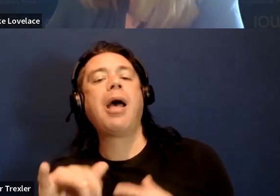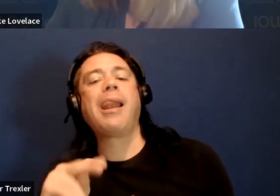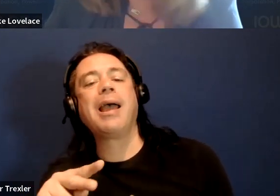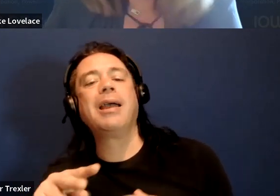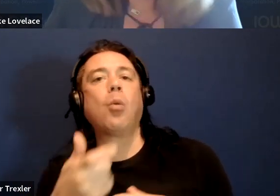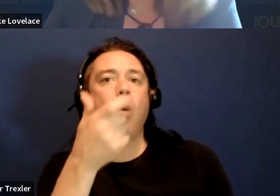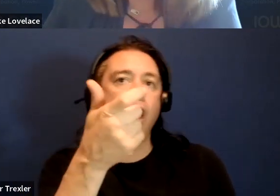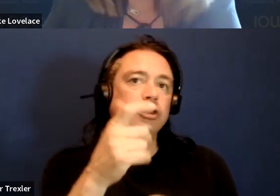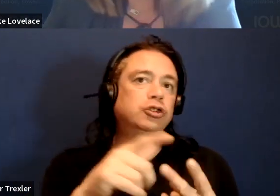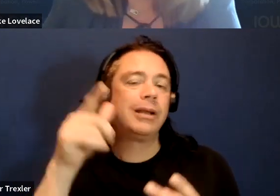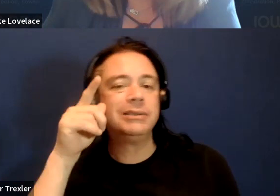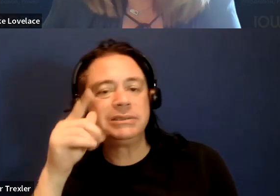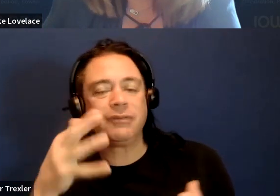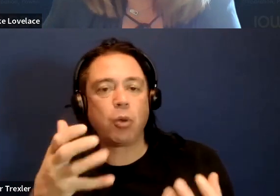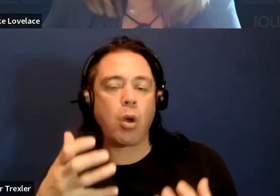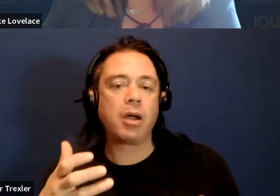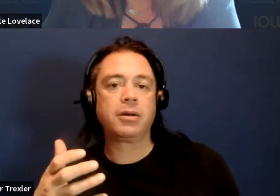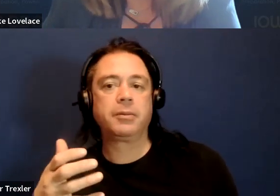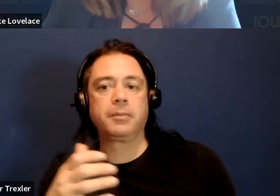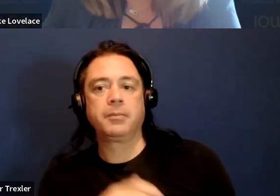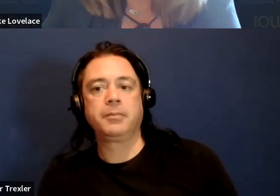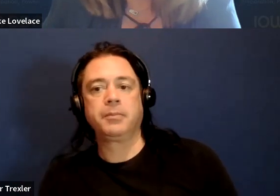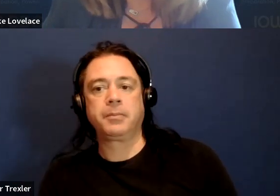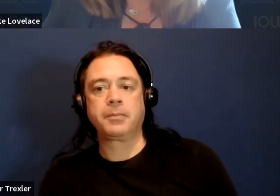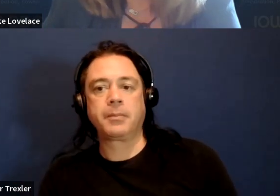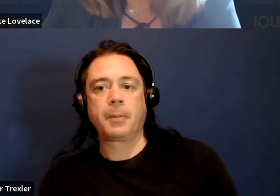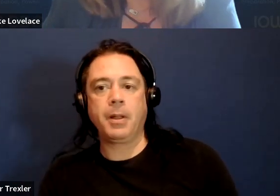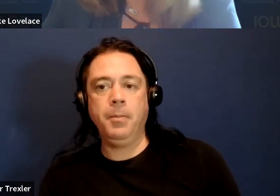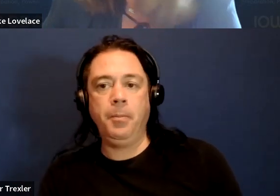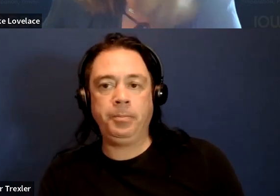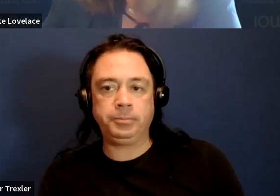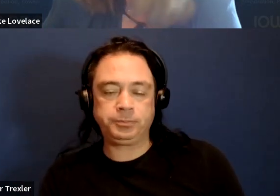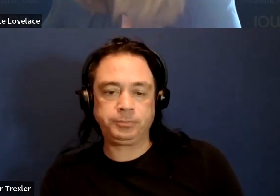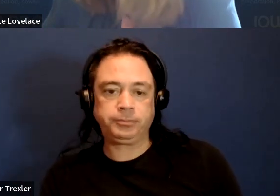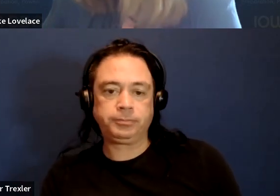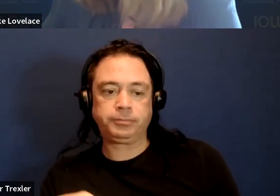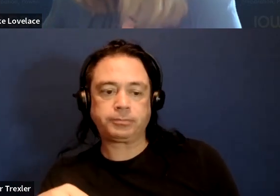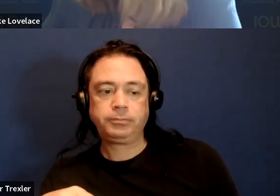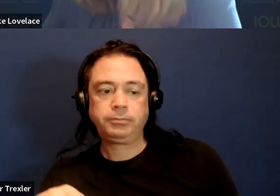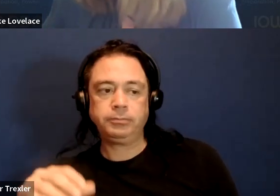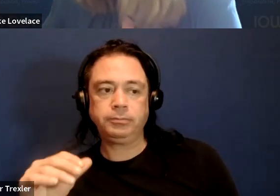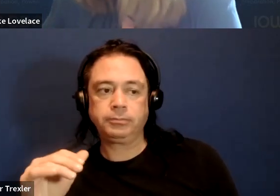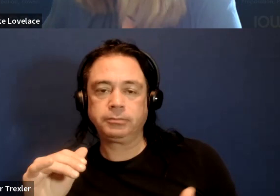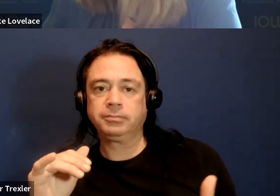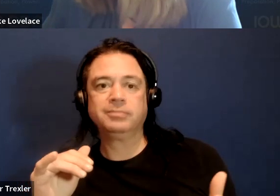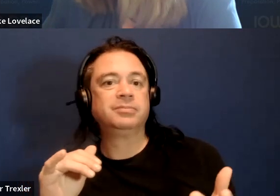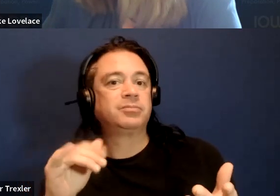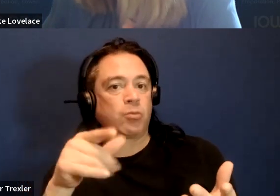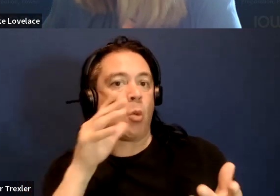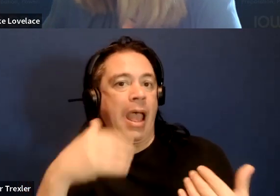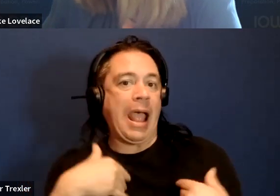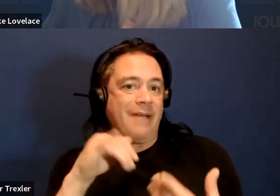listen in if you'd like to do that as well. So that's, you'll have that ability